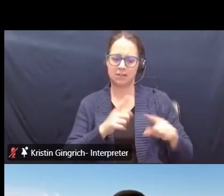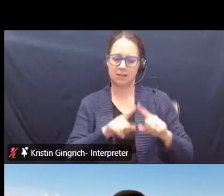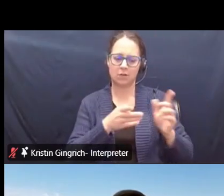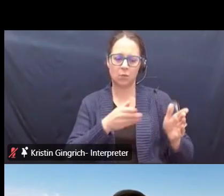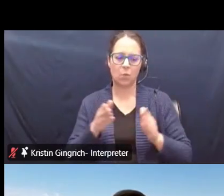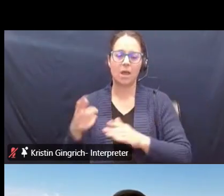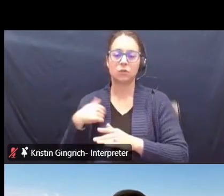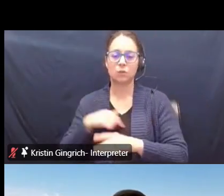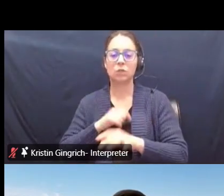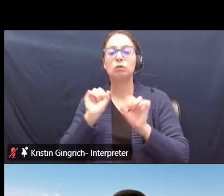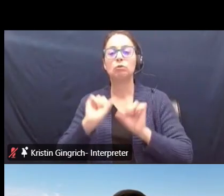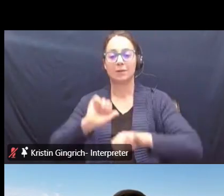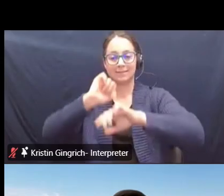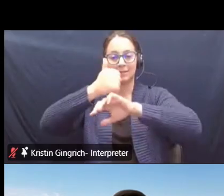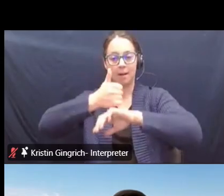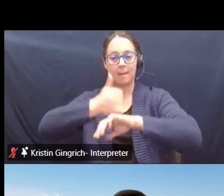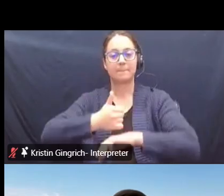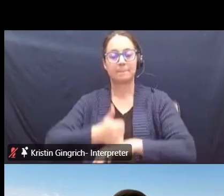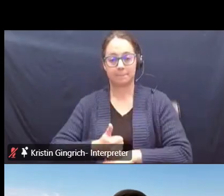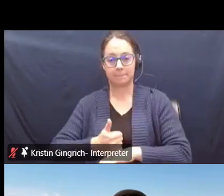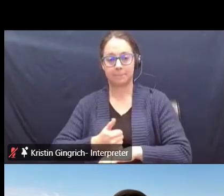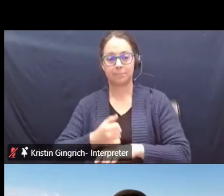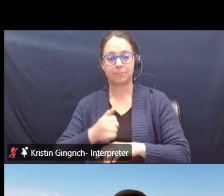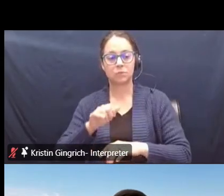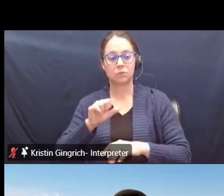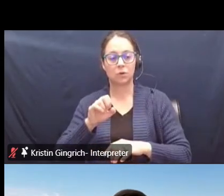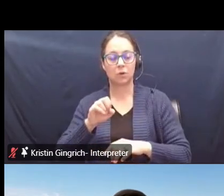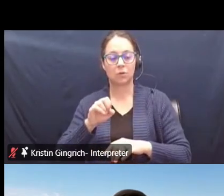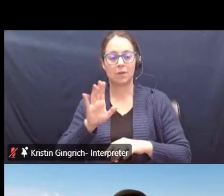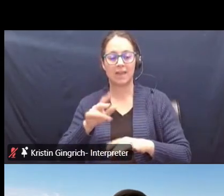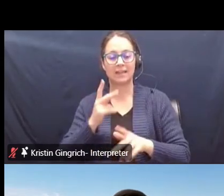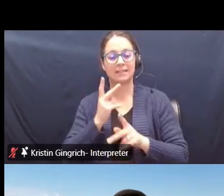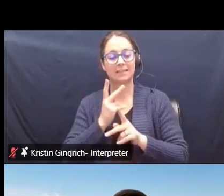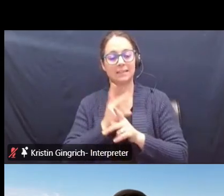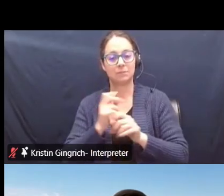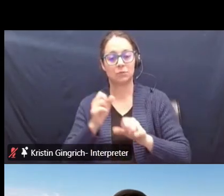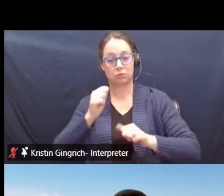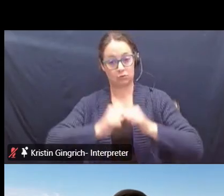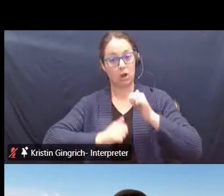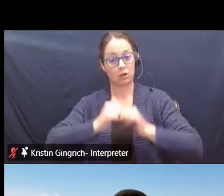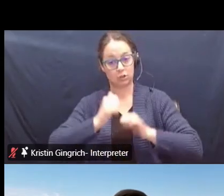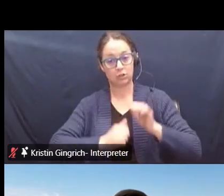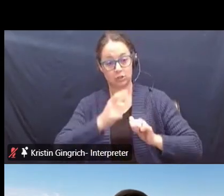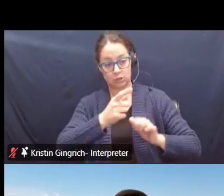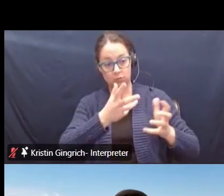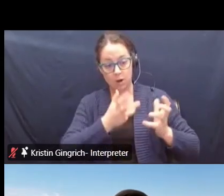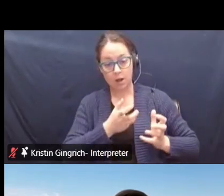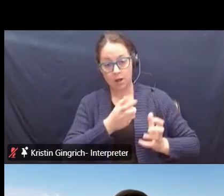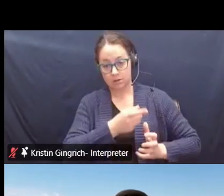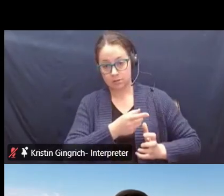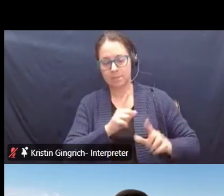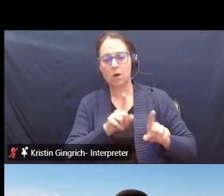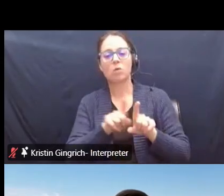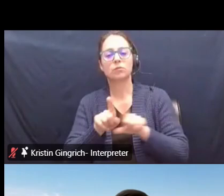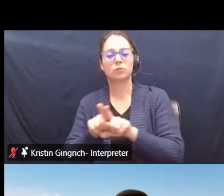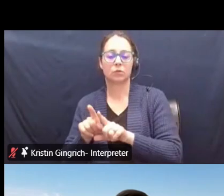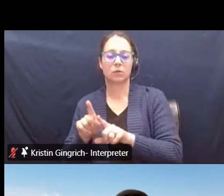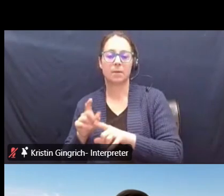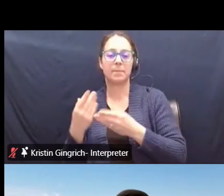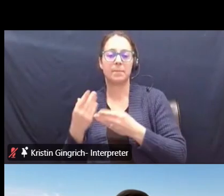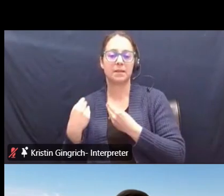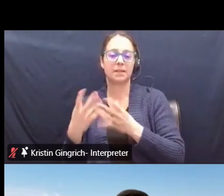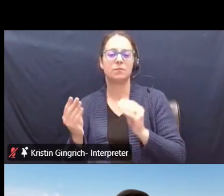could set it up so that it maintains the structure that you're looking for, but also may give a